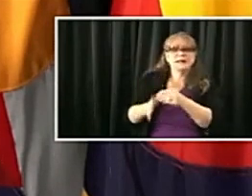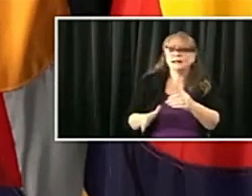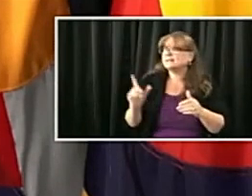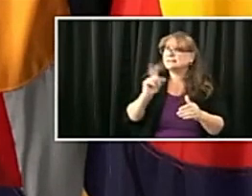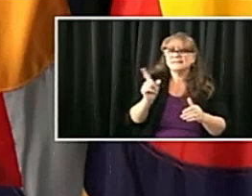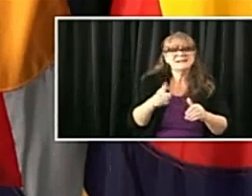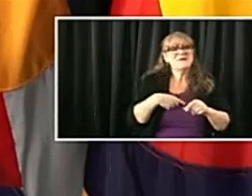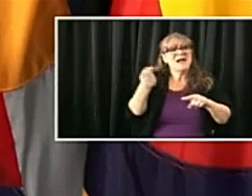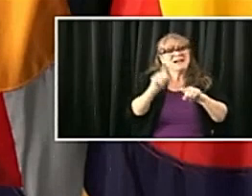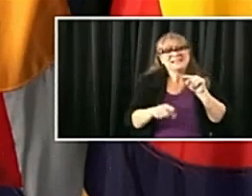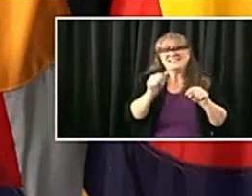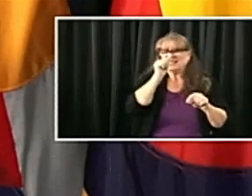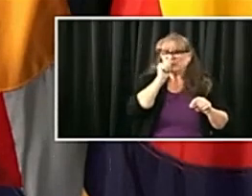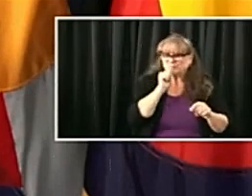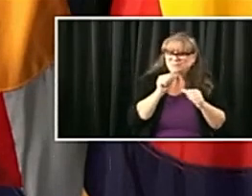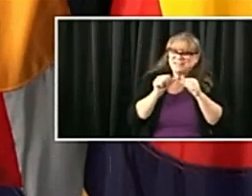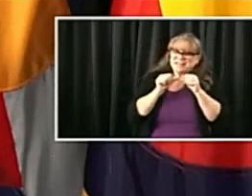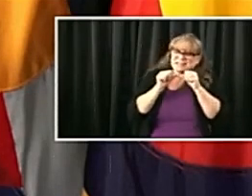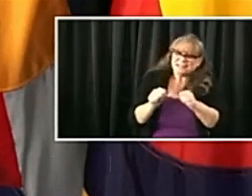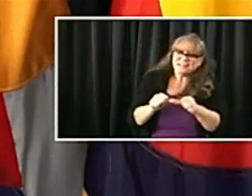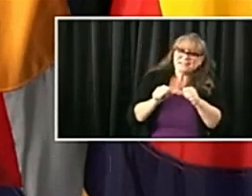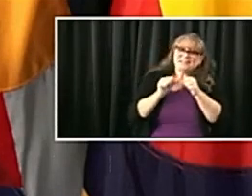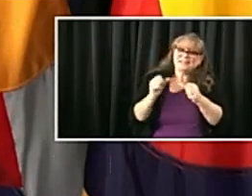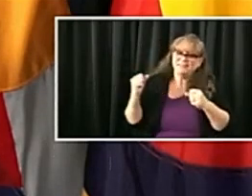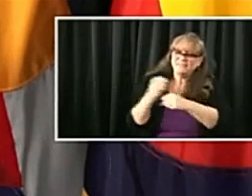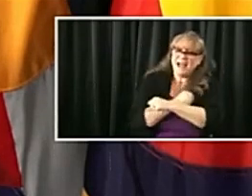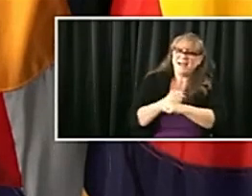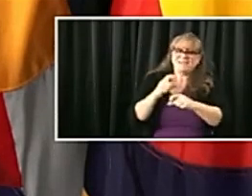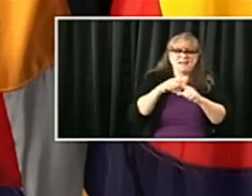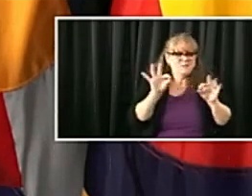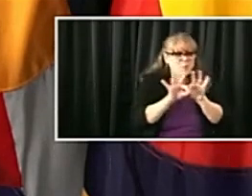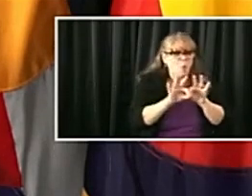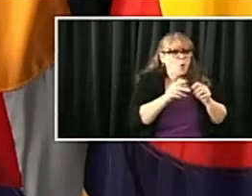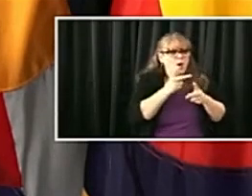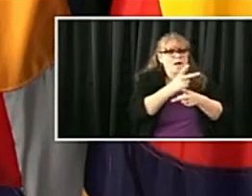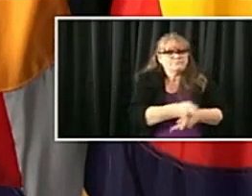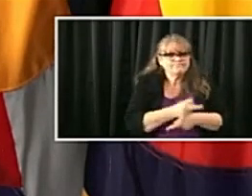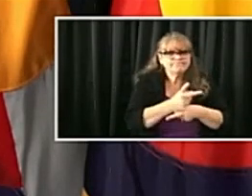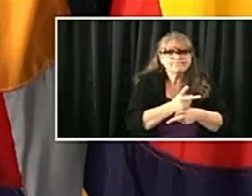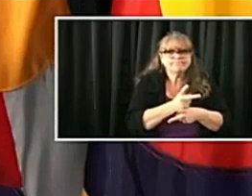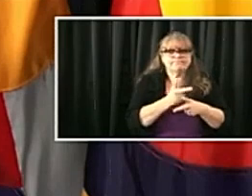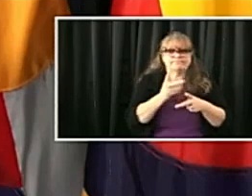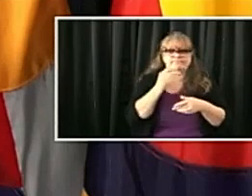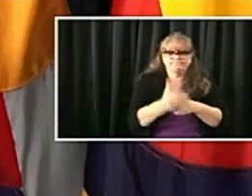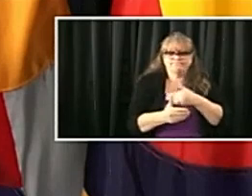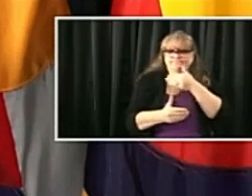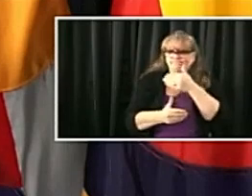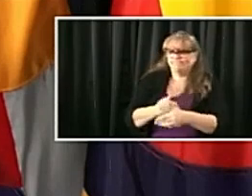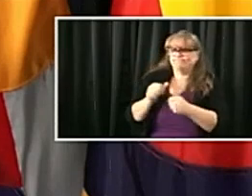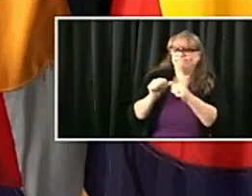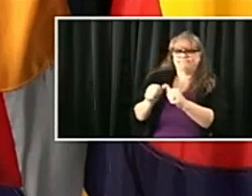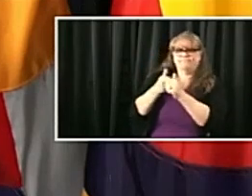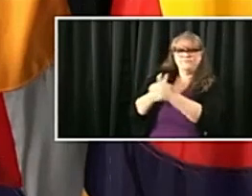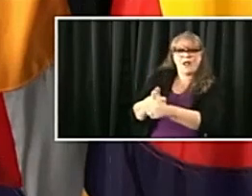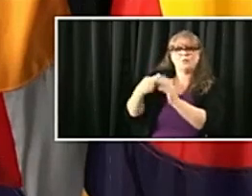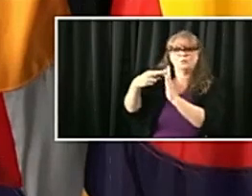here and be cautious and careful in the final mile to protect ourselves, wearing